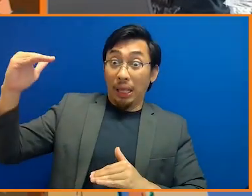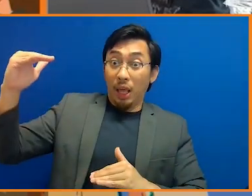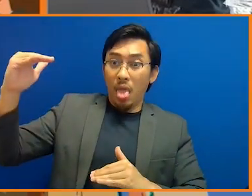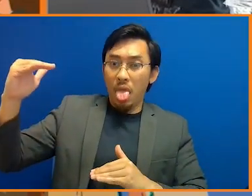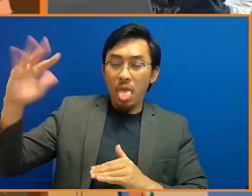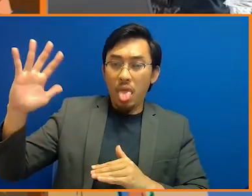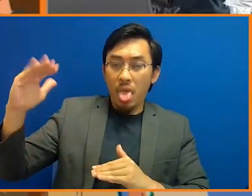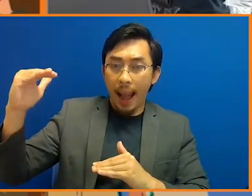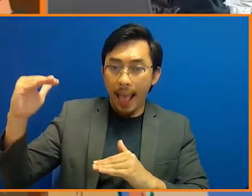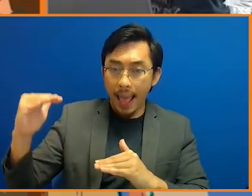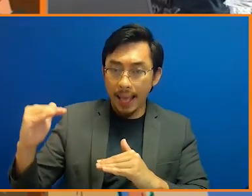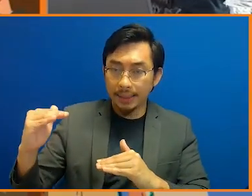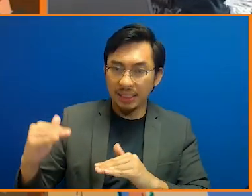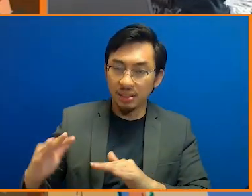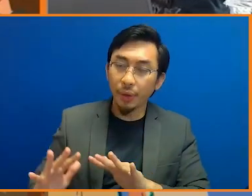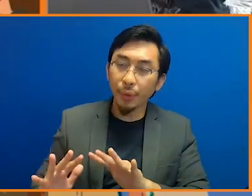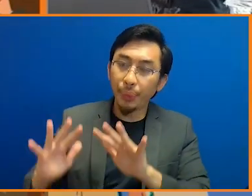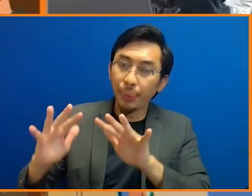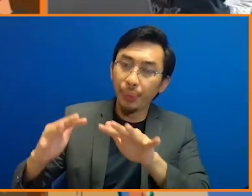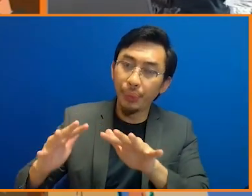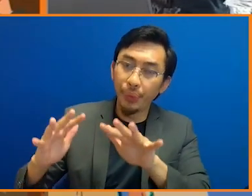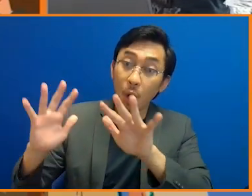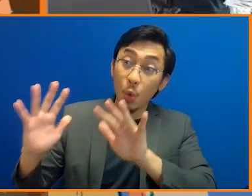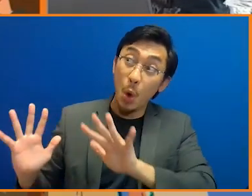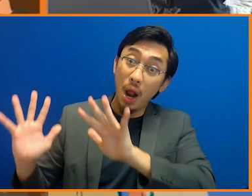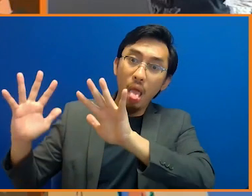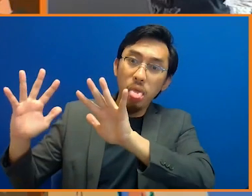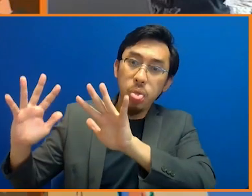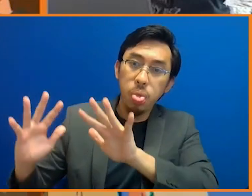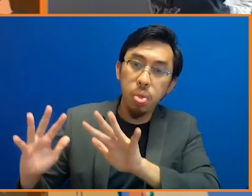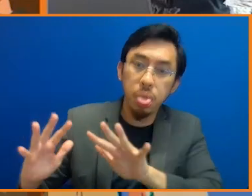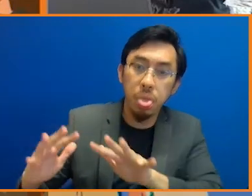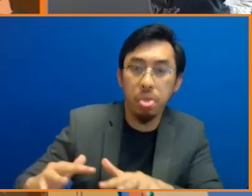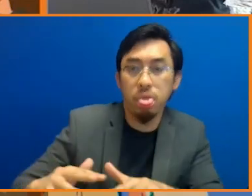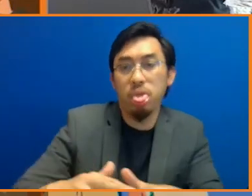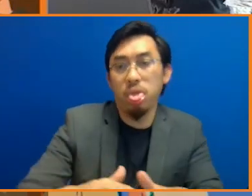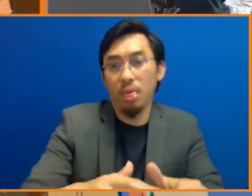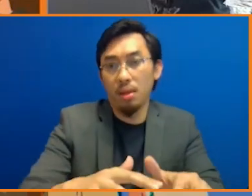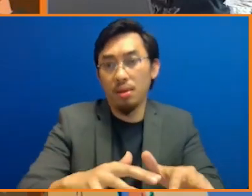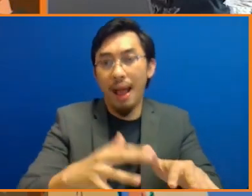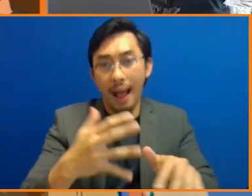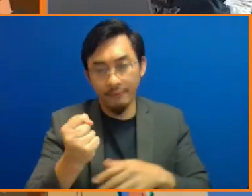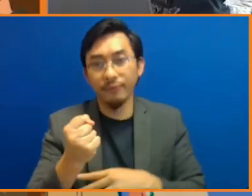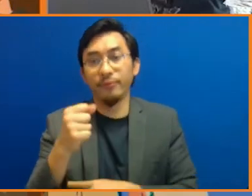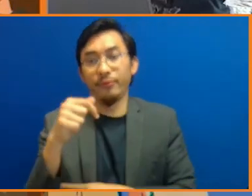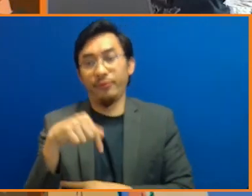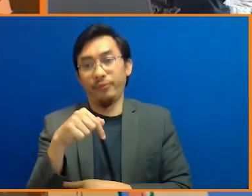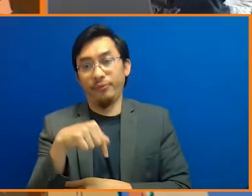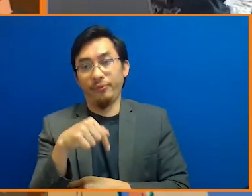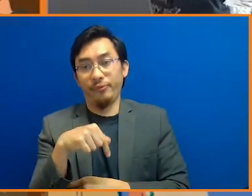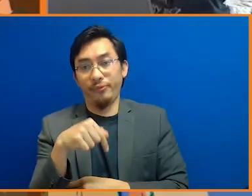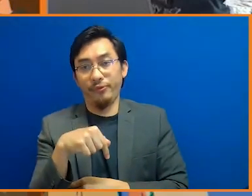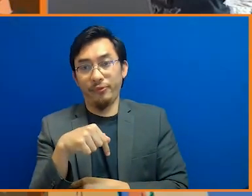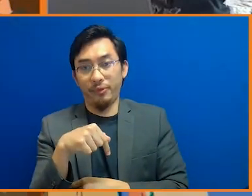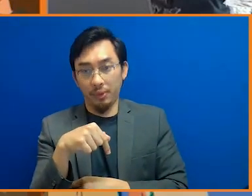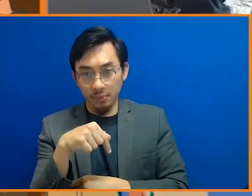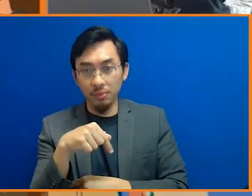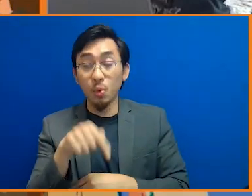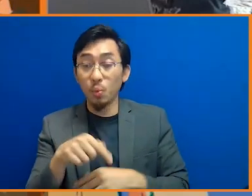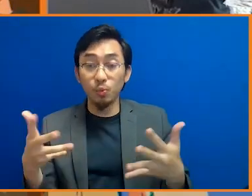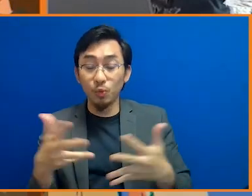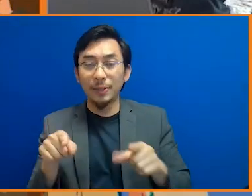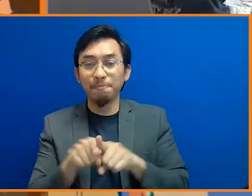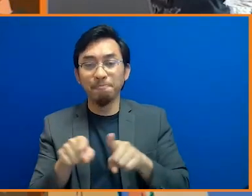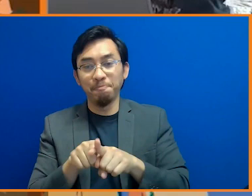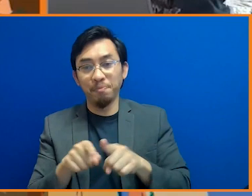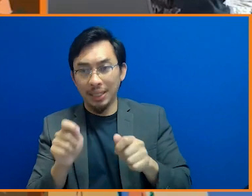of tsunami waves. So one thing that we need to make sure that we need to preserve that coastal lagoon over there, not